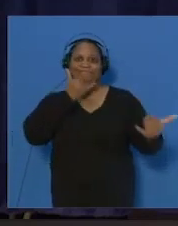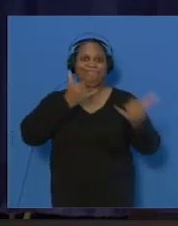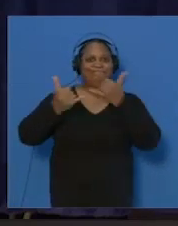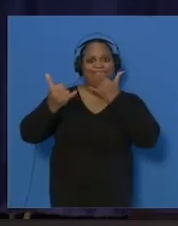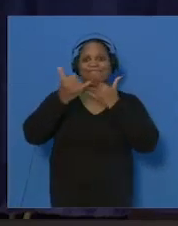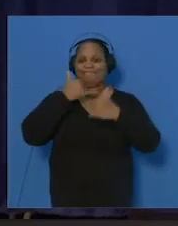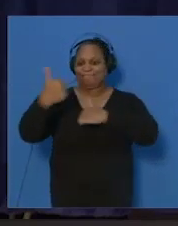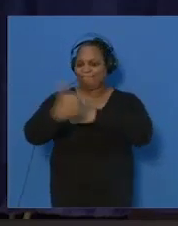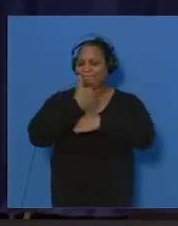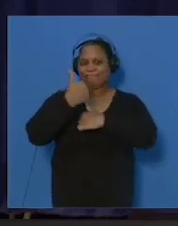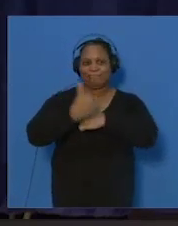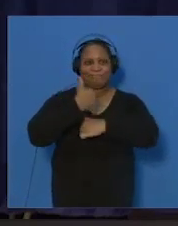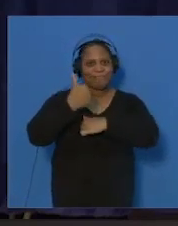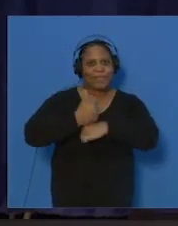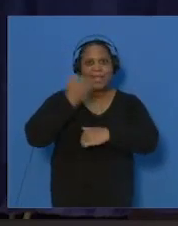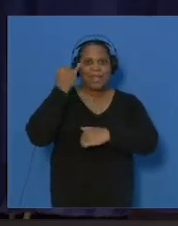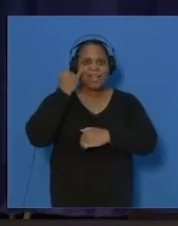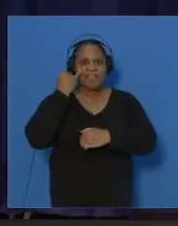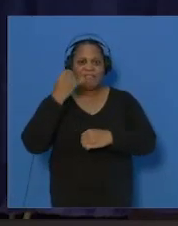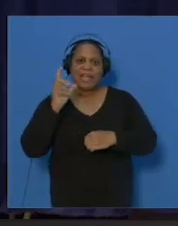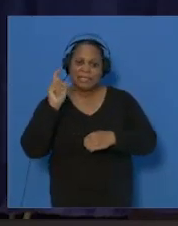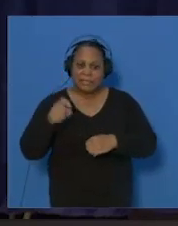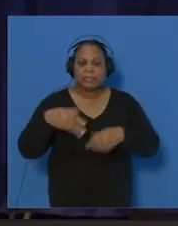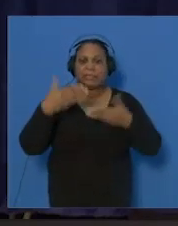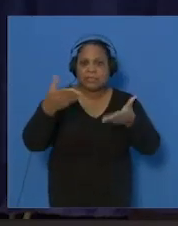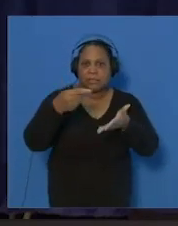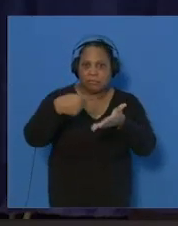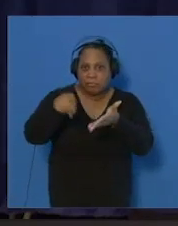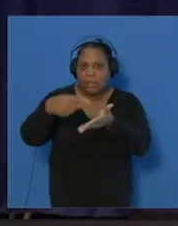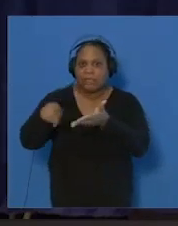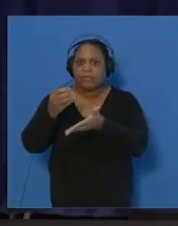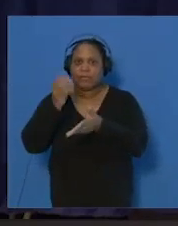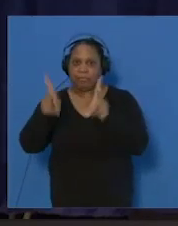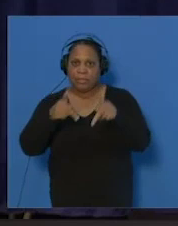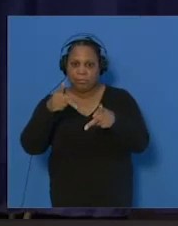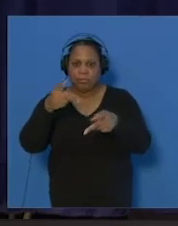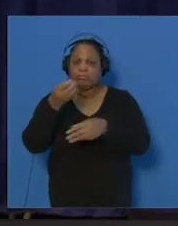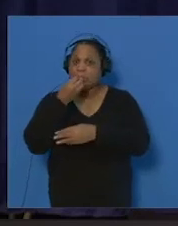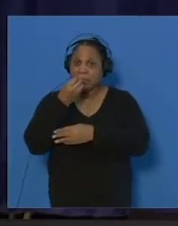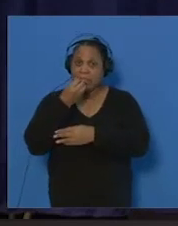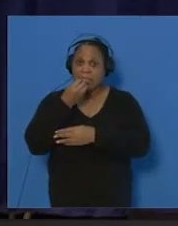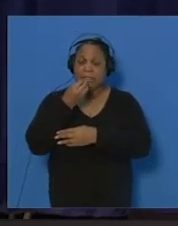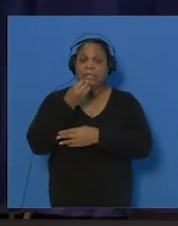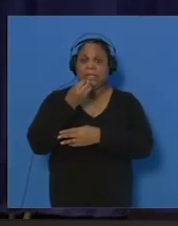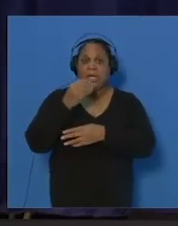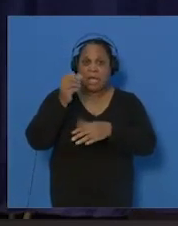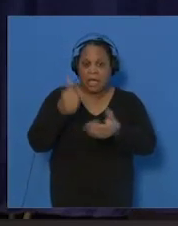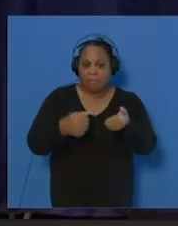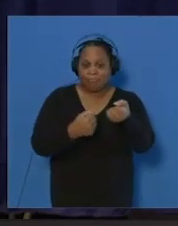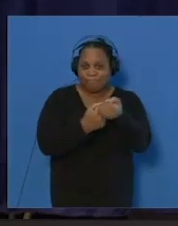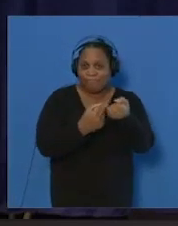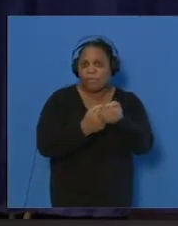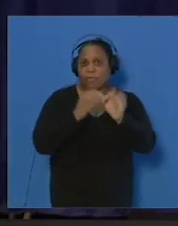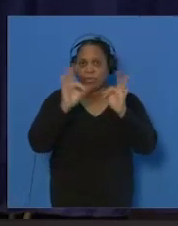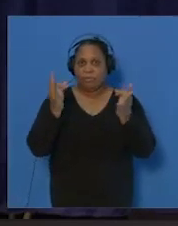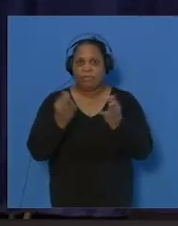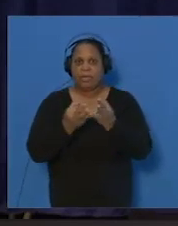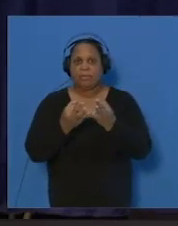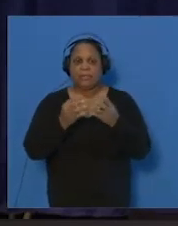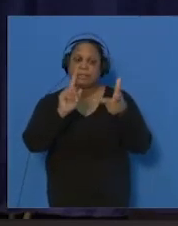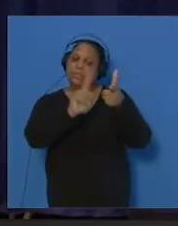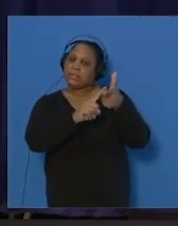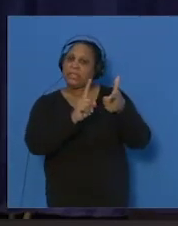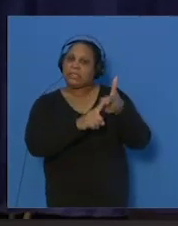something in order to get somebody food on their table to support their families. The other thing I think she was speaking about was the financial statements for the